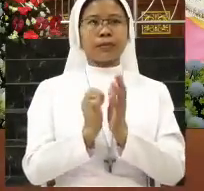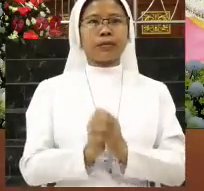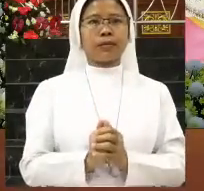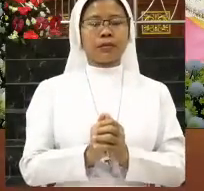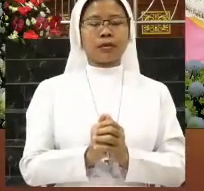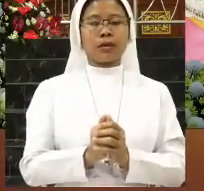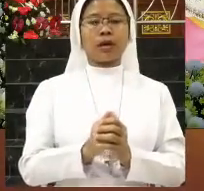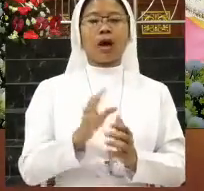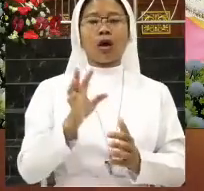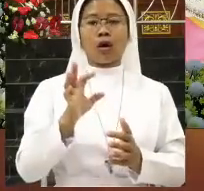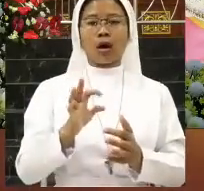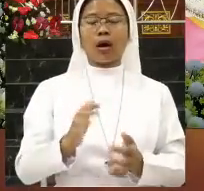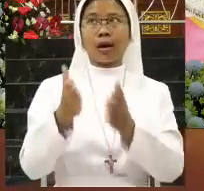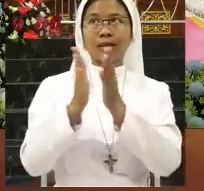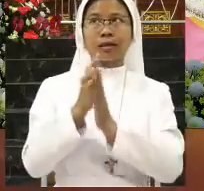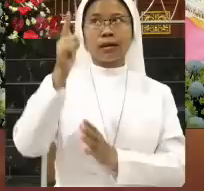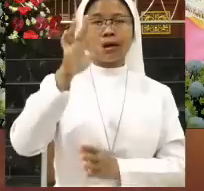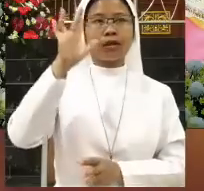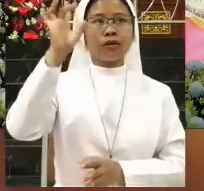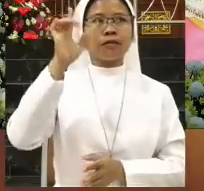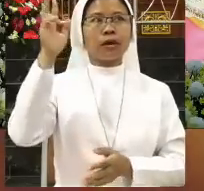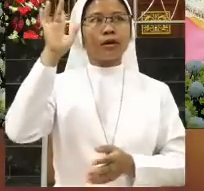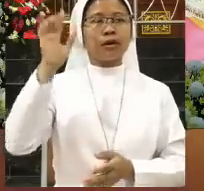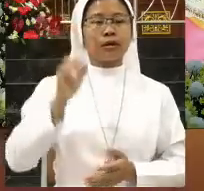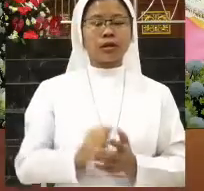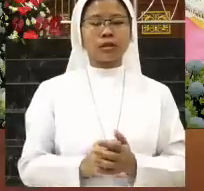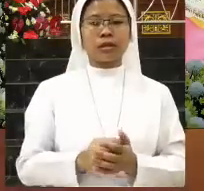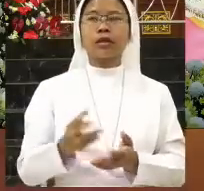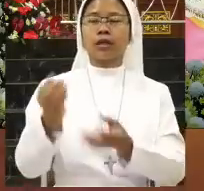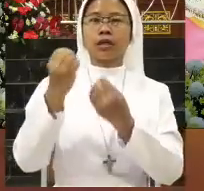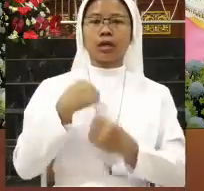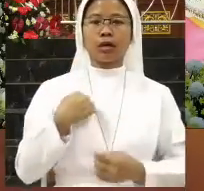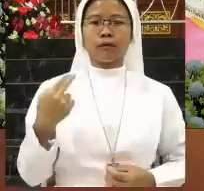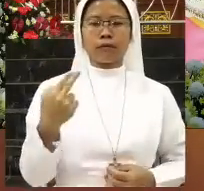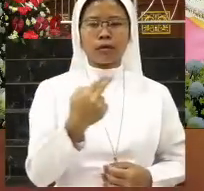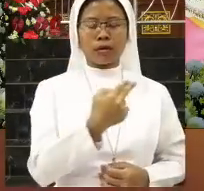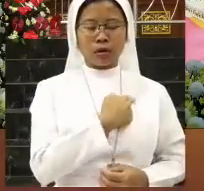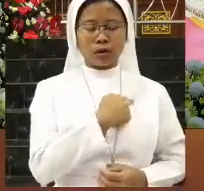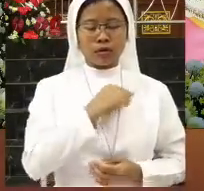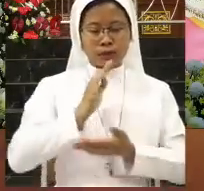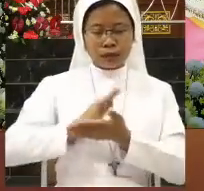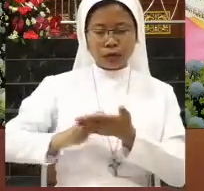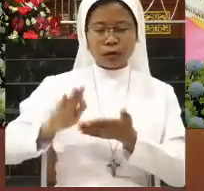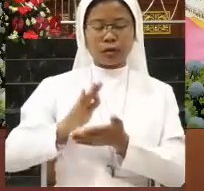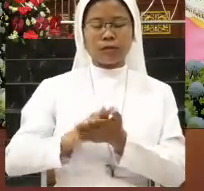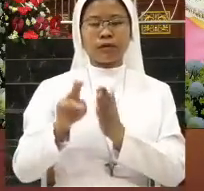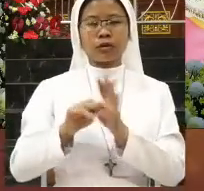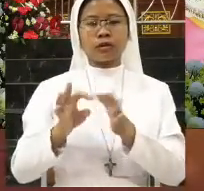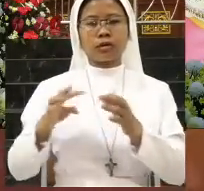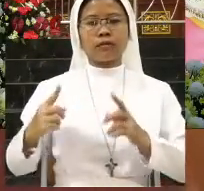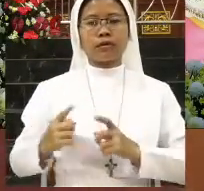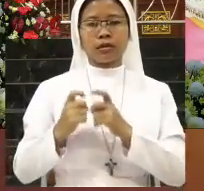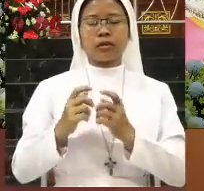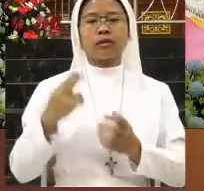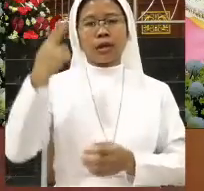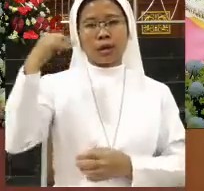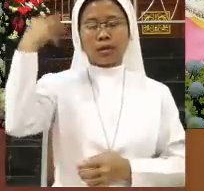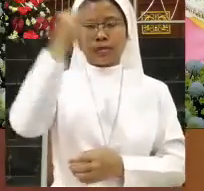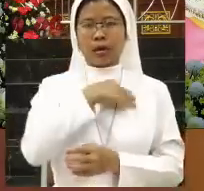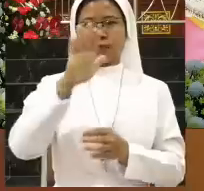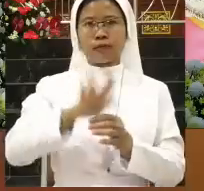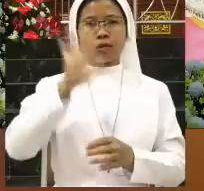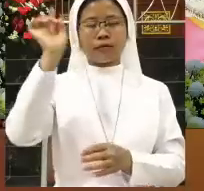of divine graces, grant me abundant tears toward the forgiveness of my sins. Hail Mary, full